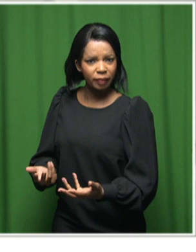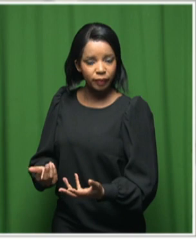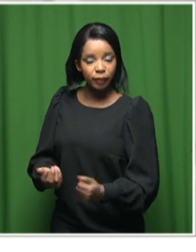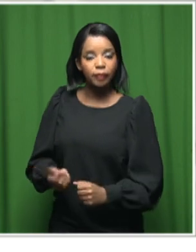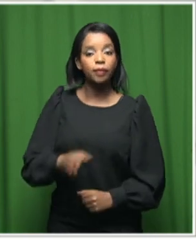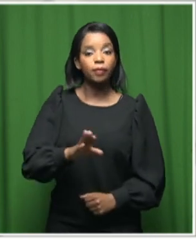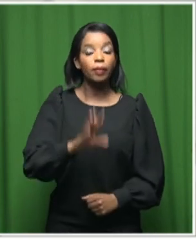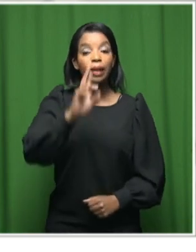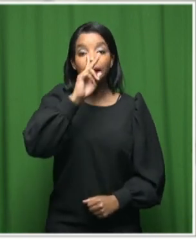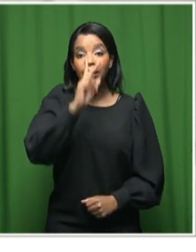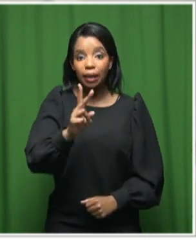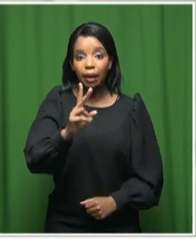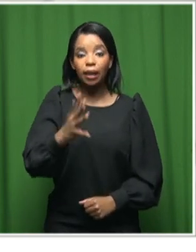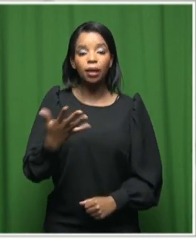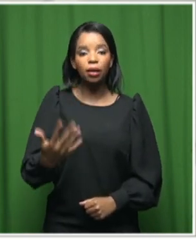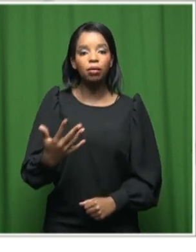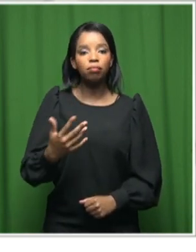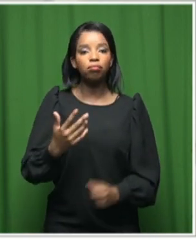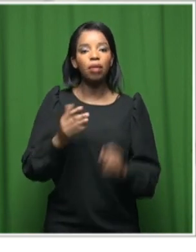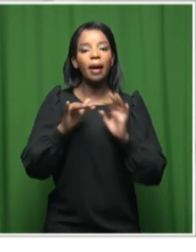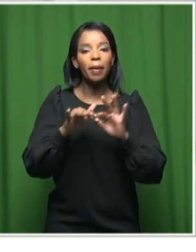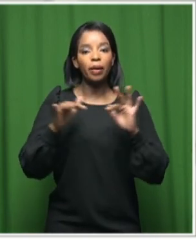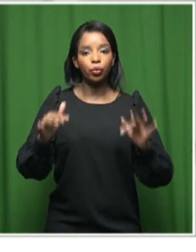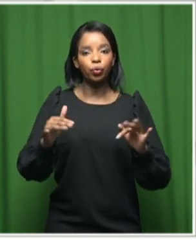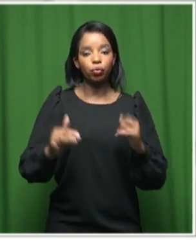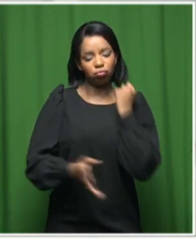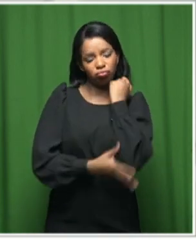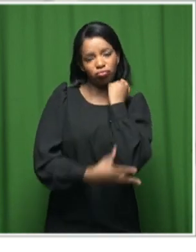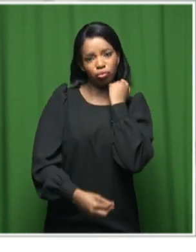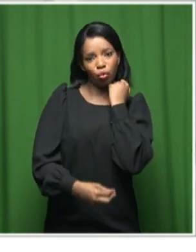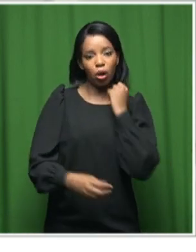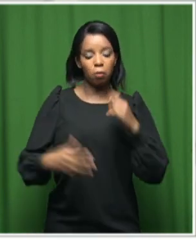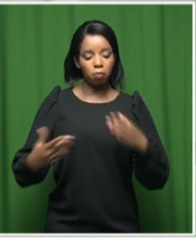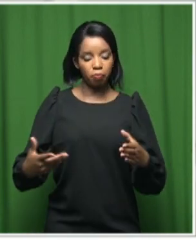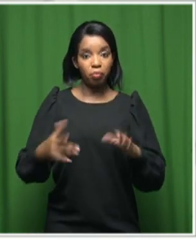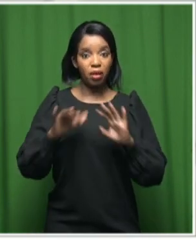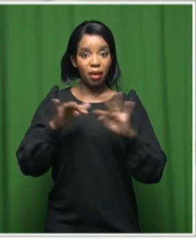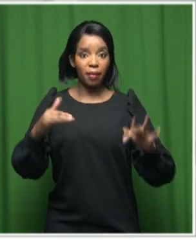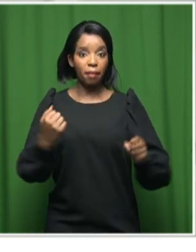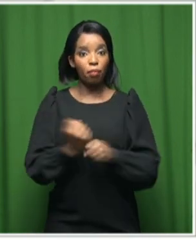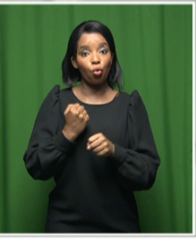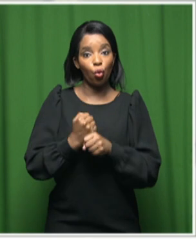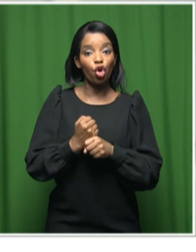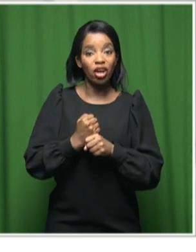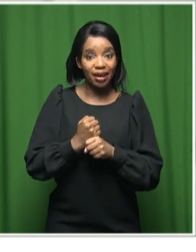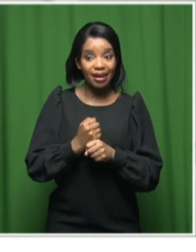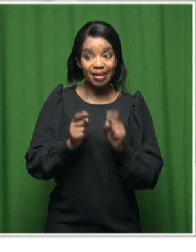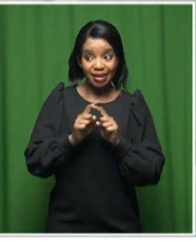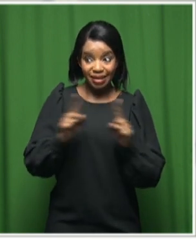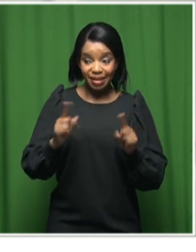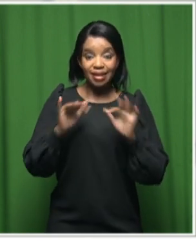socioeconomic classes, the middle class is very much exposed to